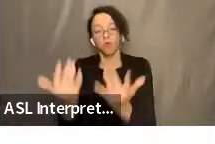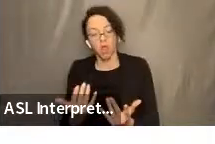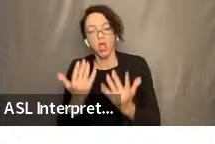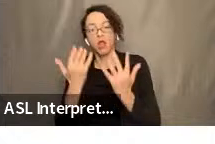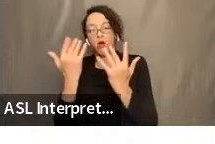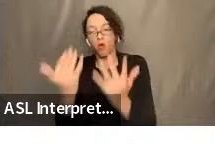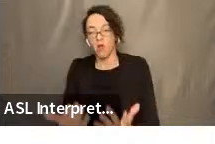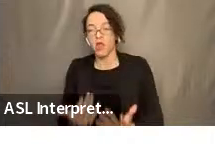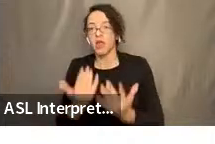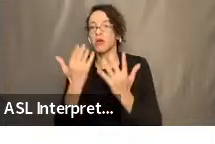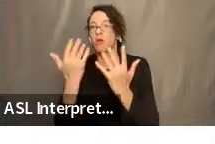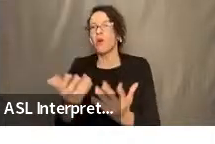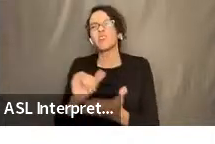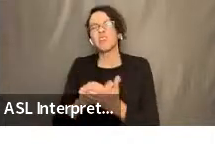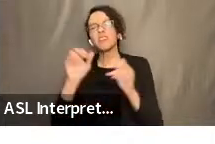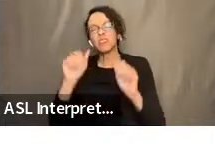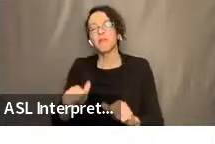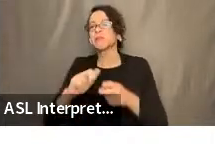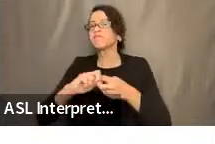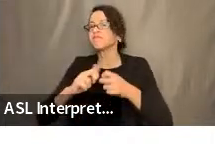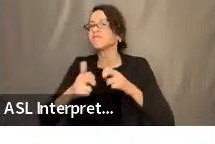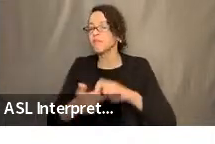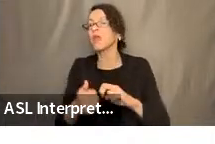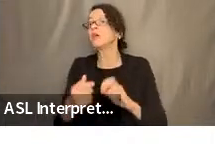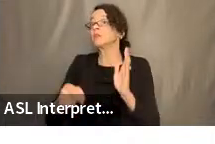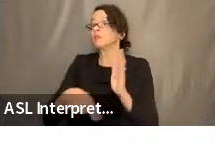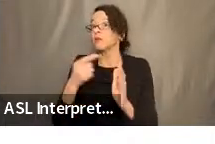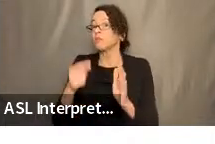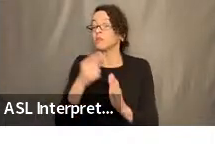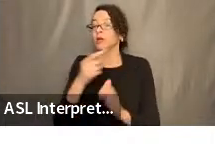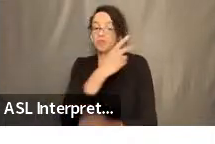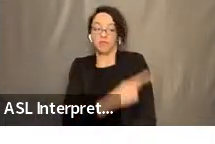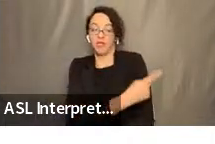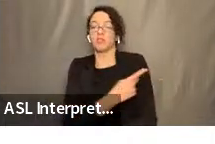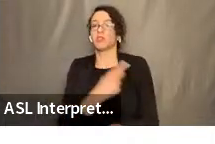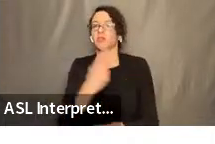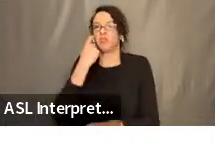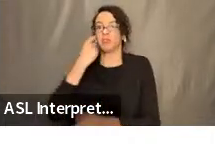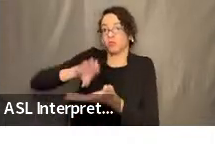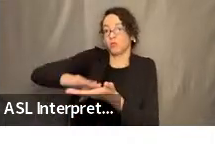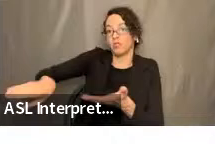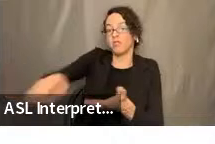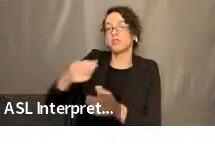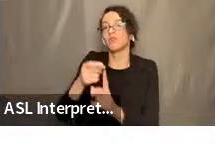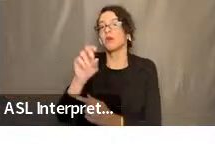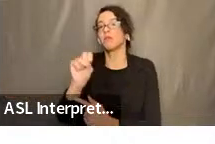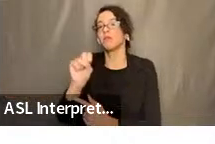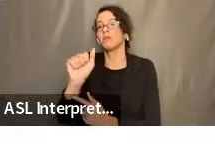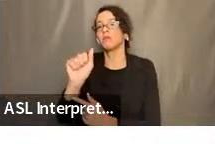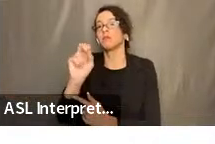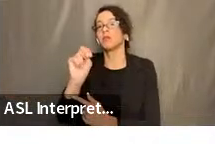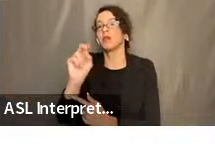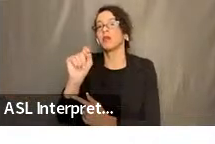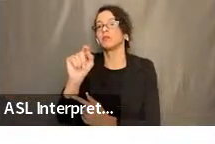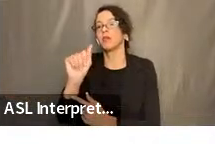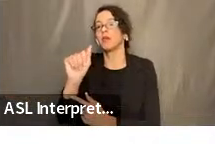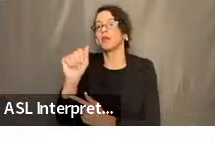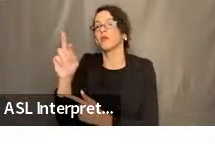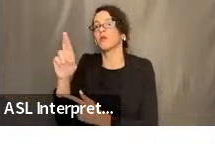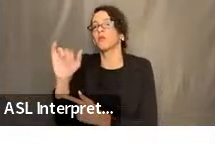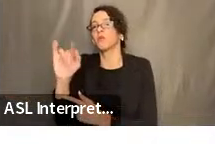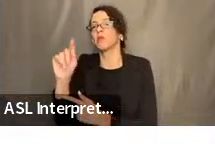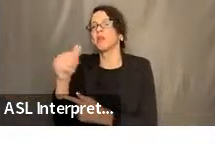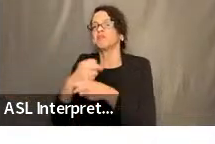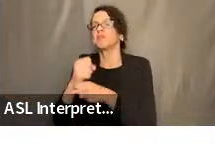just got out, you know, of a skilled nursing facility for rehab, and they need follow-up to get a medication refill.